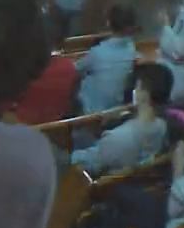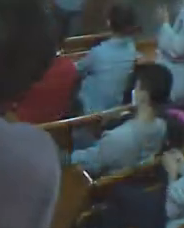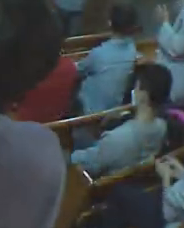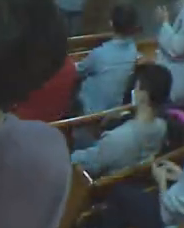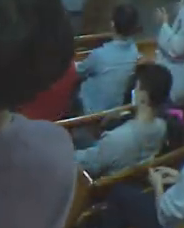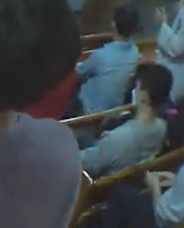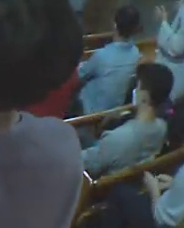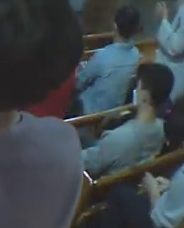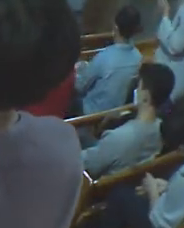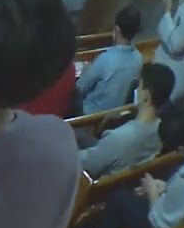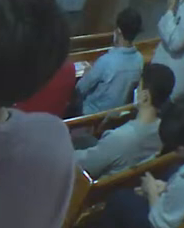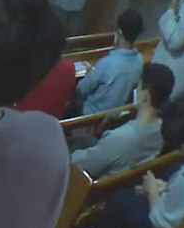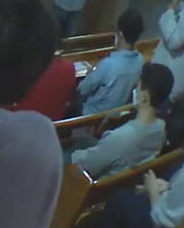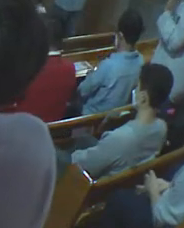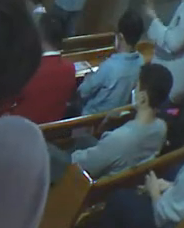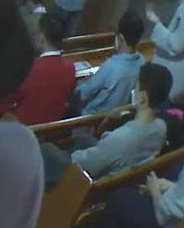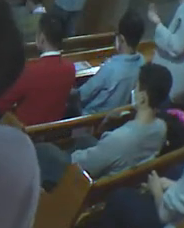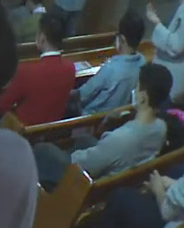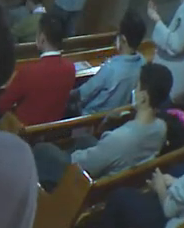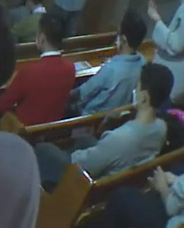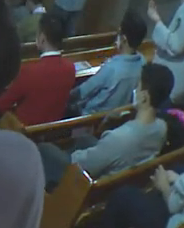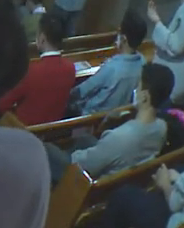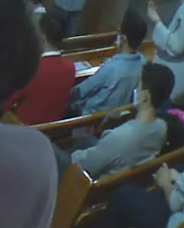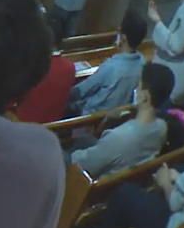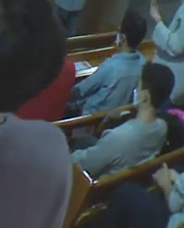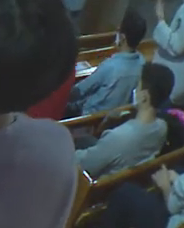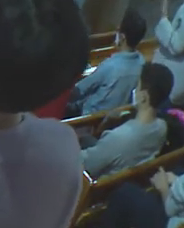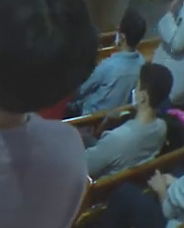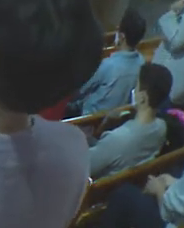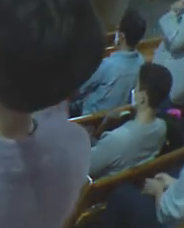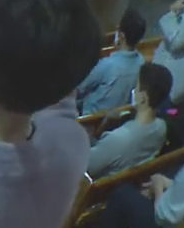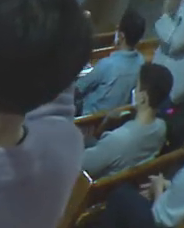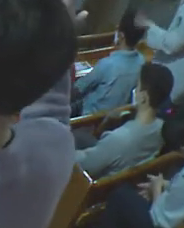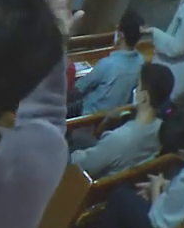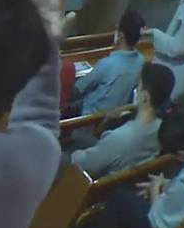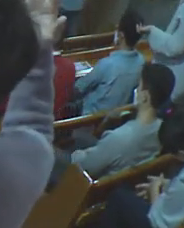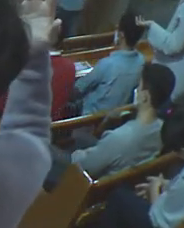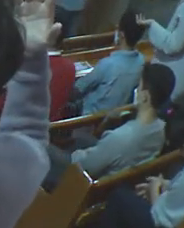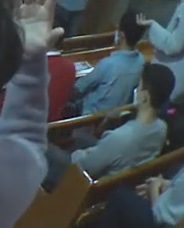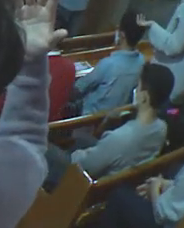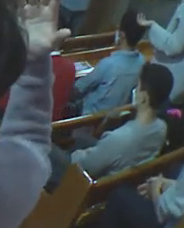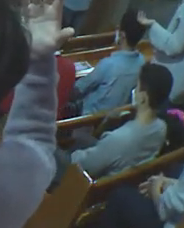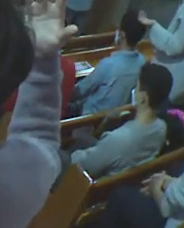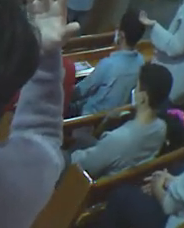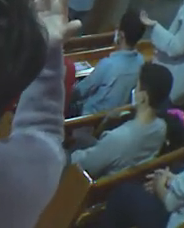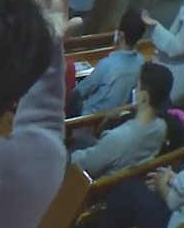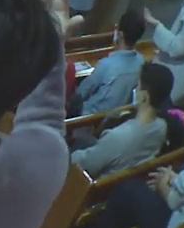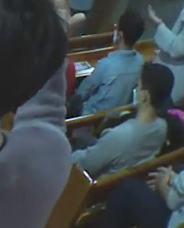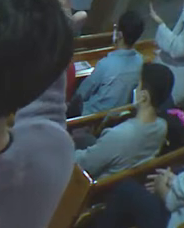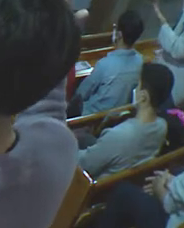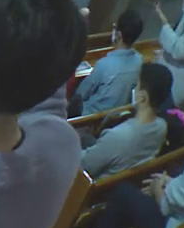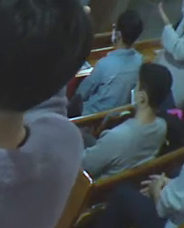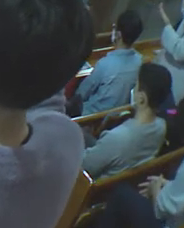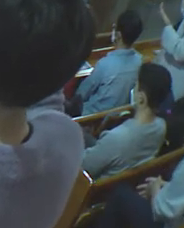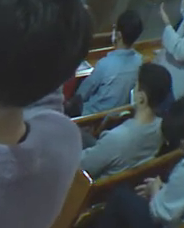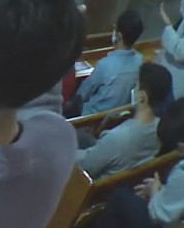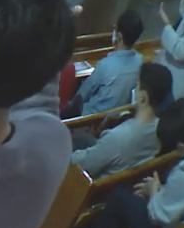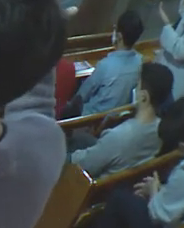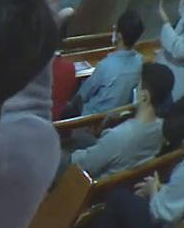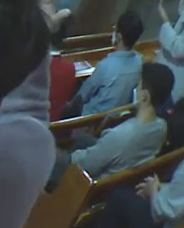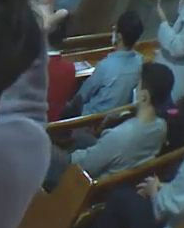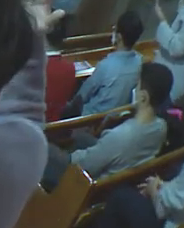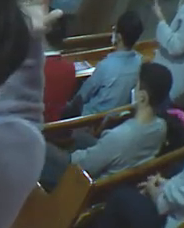let us pray in unison lord lord lord oh true hello